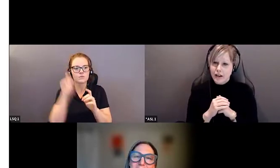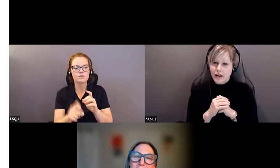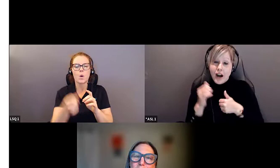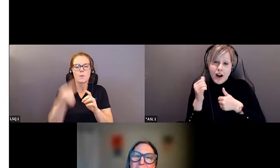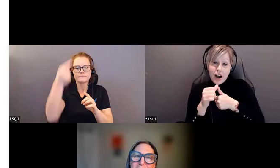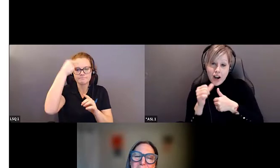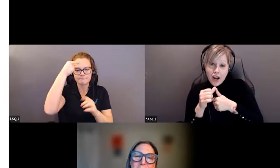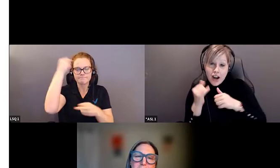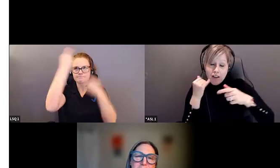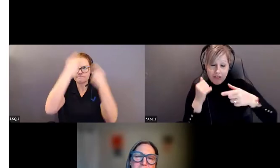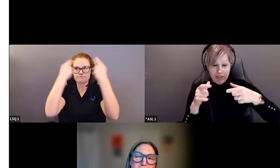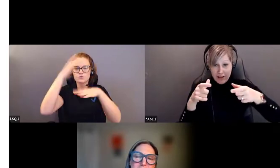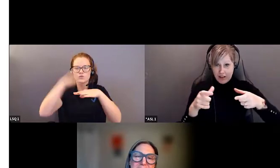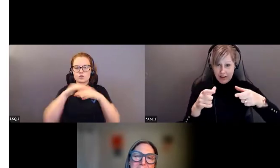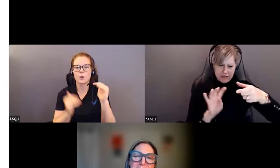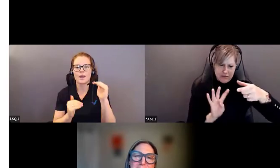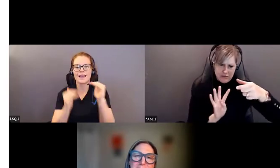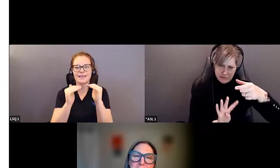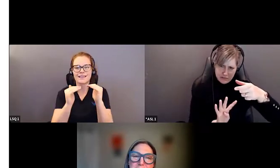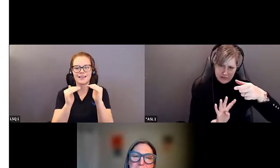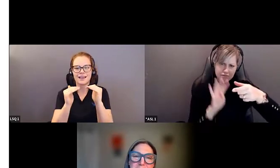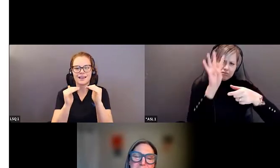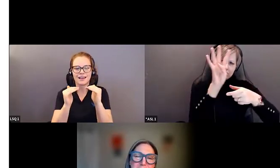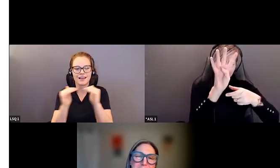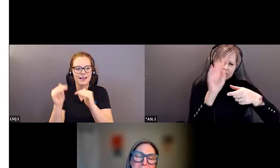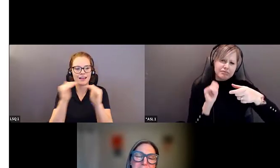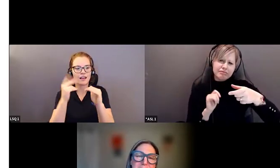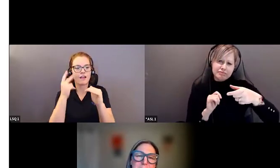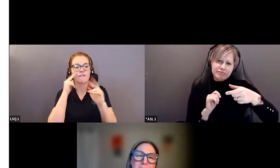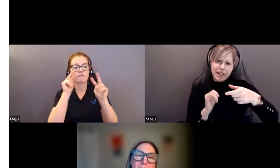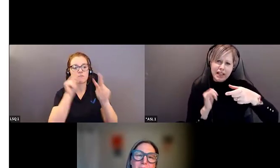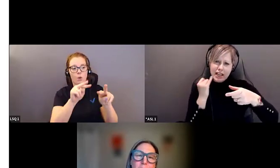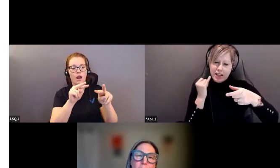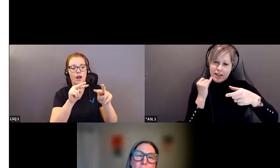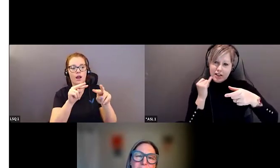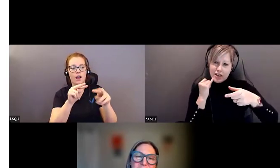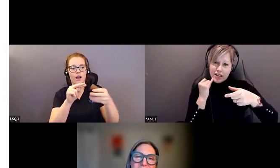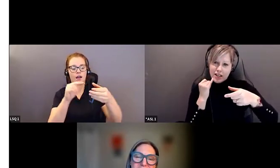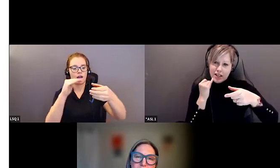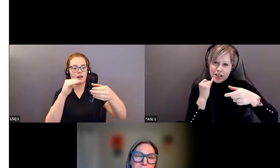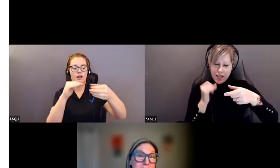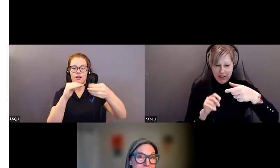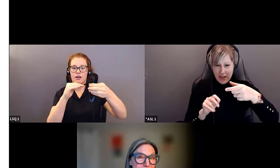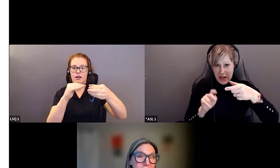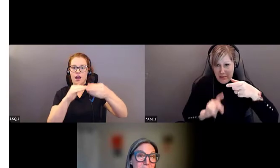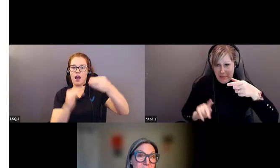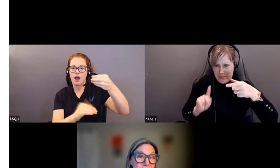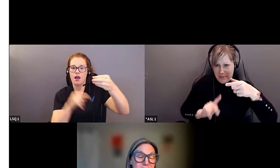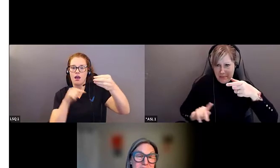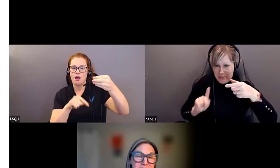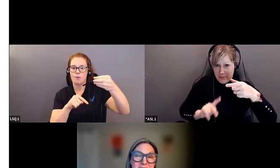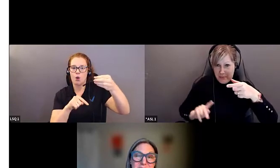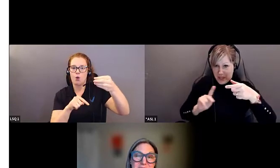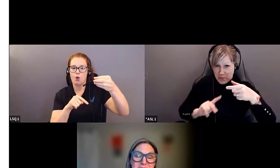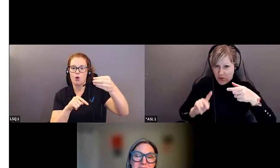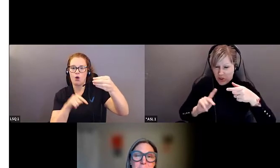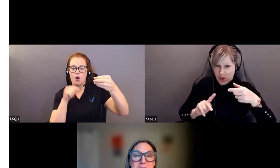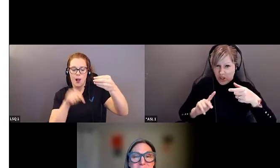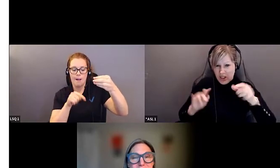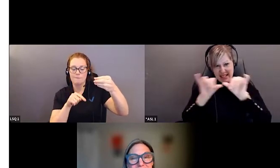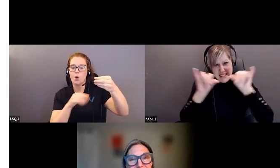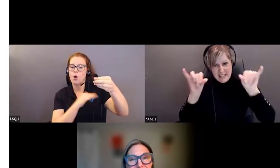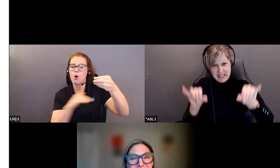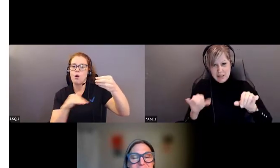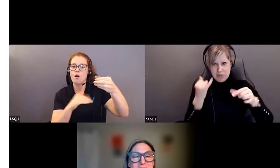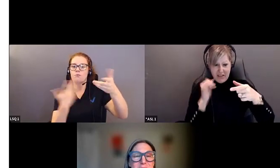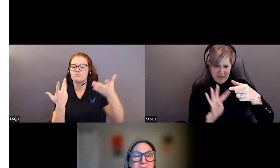ask ourselves, what are the common terms we have for the groups of people whose outcomes are worse because of how they're structured in history,